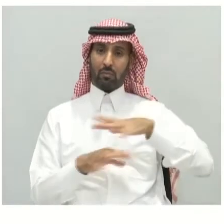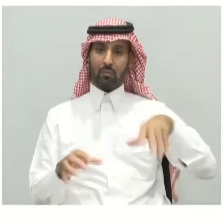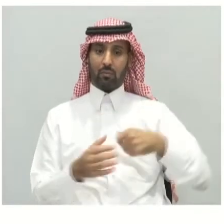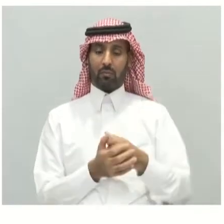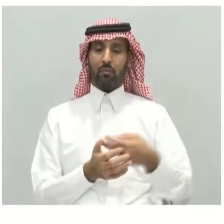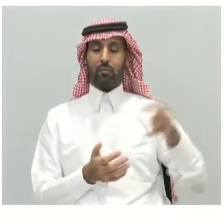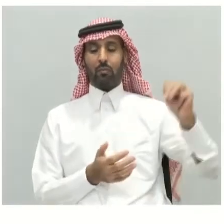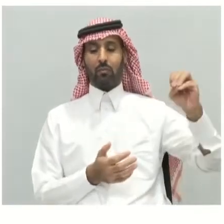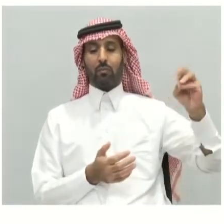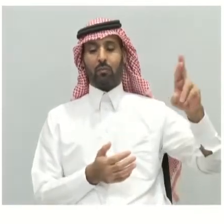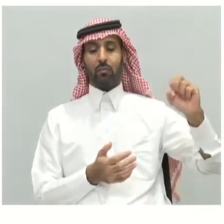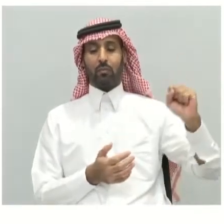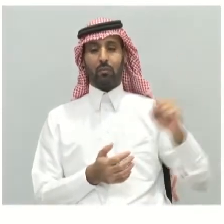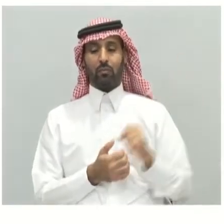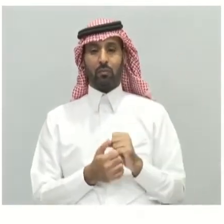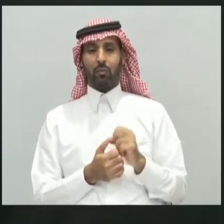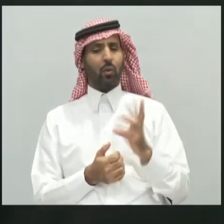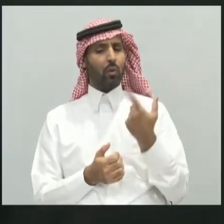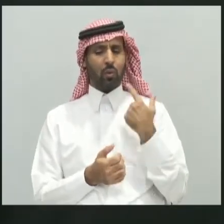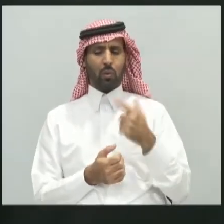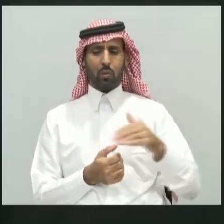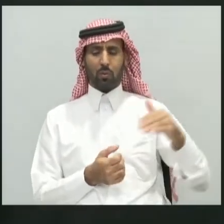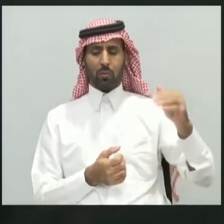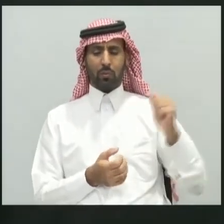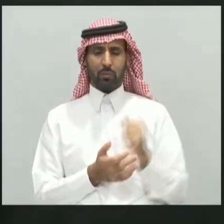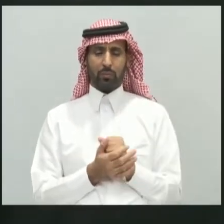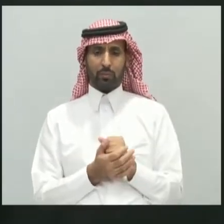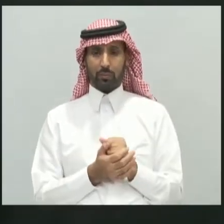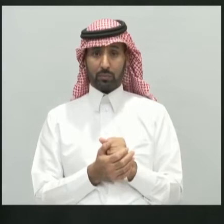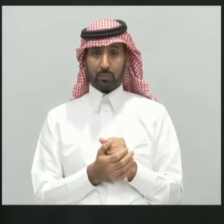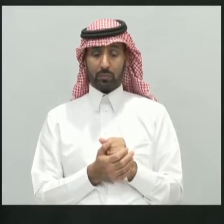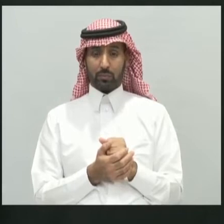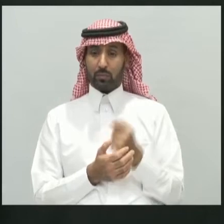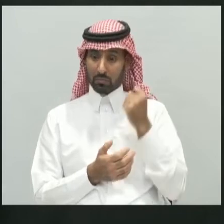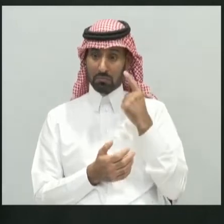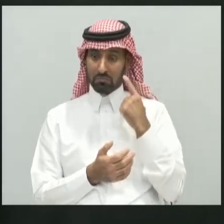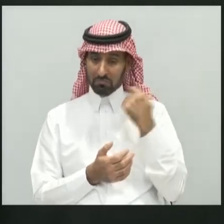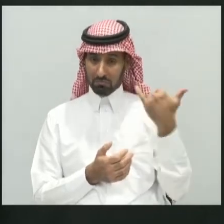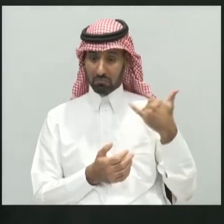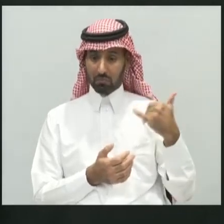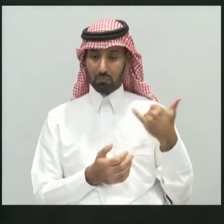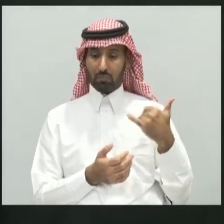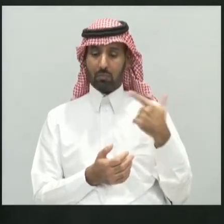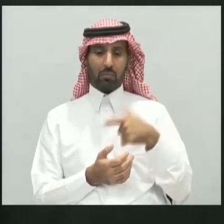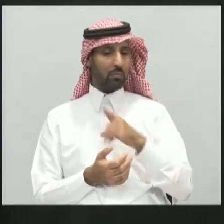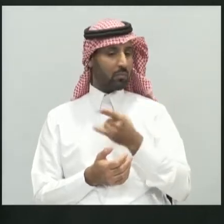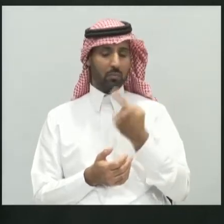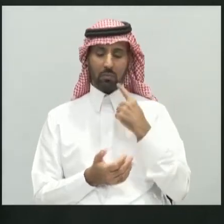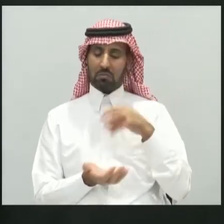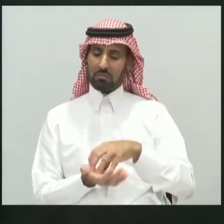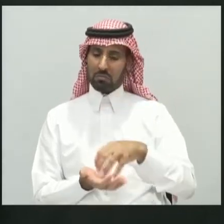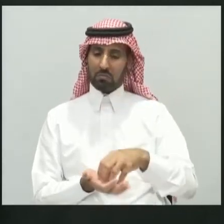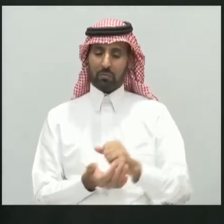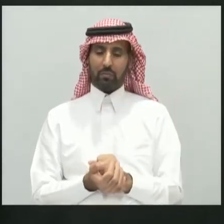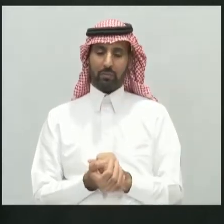him? Is it important to know who raised him? No. We know that he was raised in Montreal. This is what we are focusing